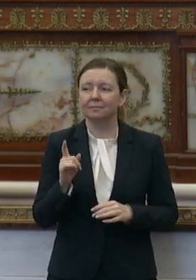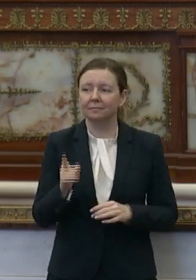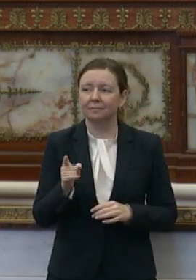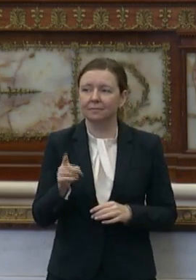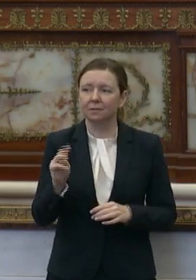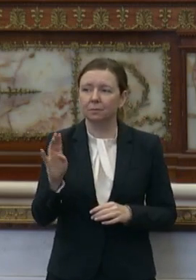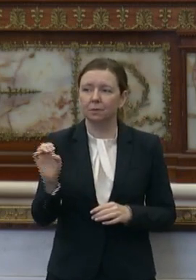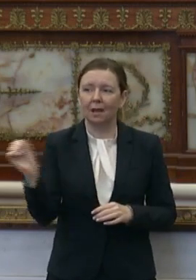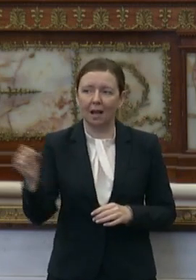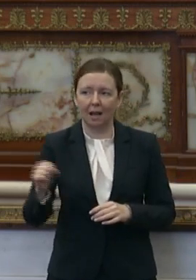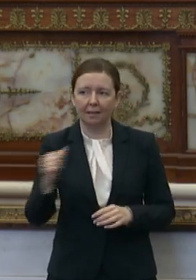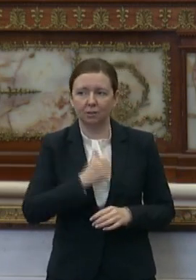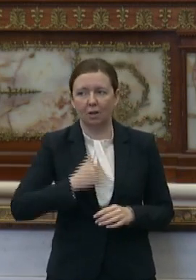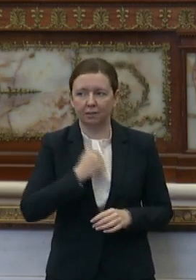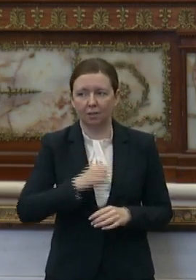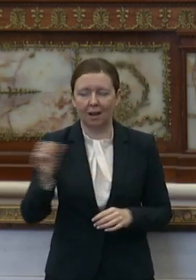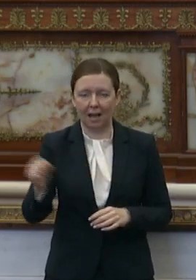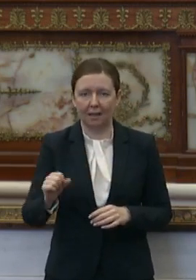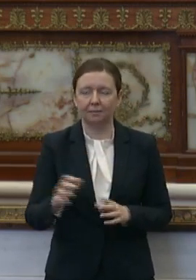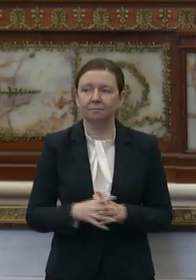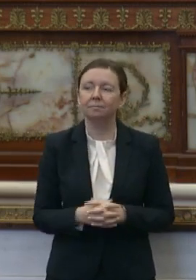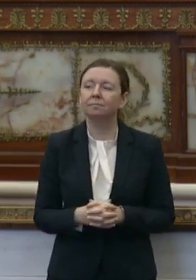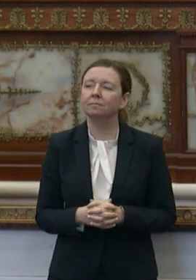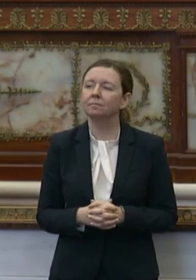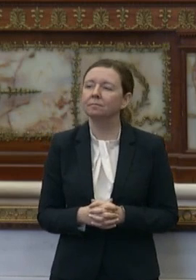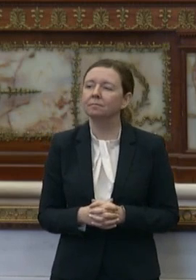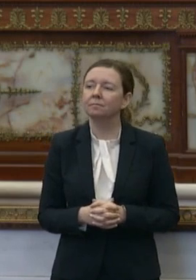You're muted, Councilman. Aye, sorry, aye.